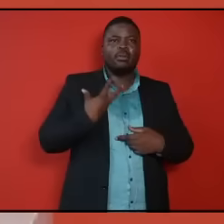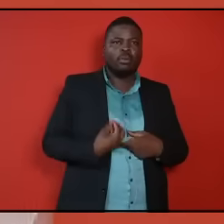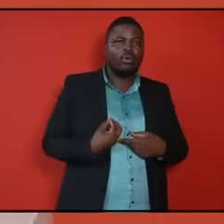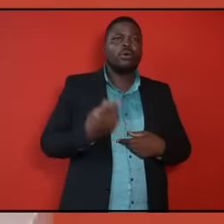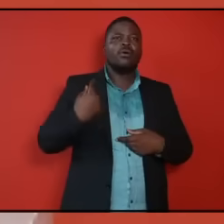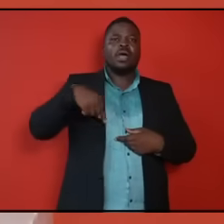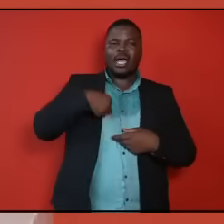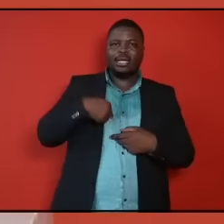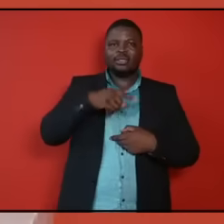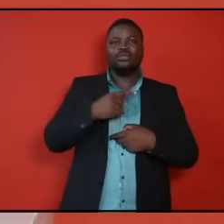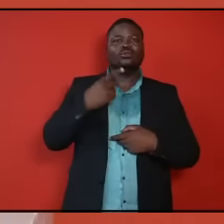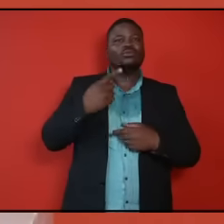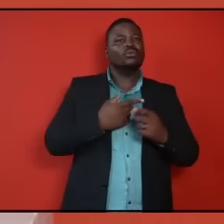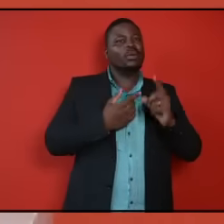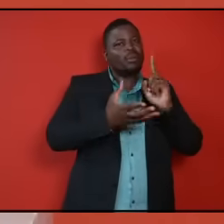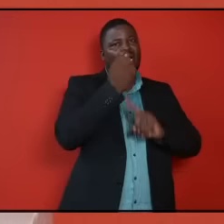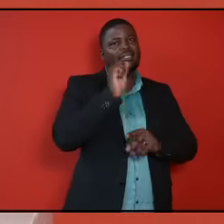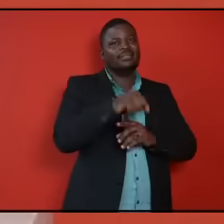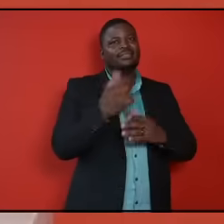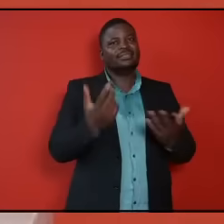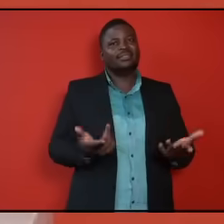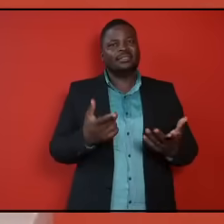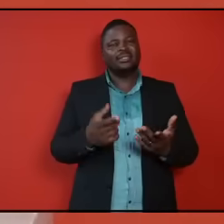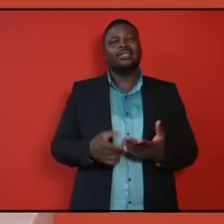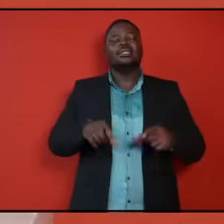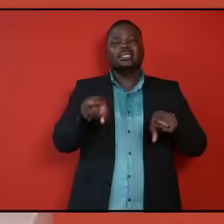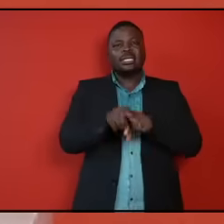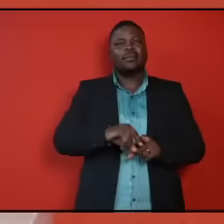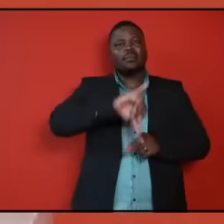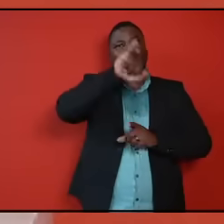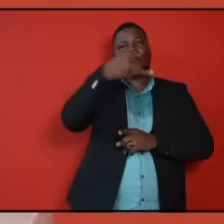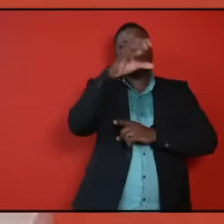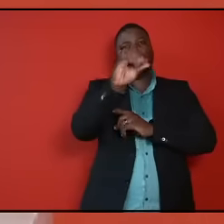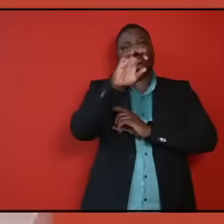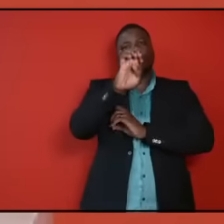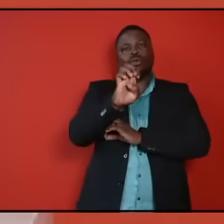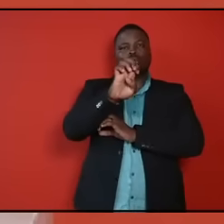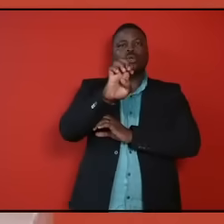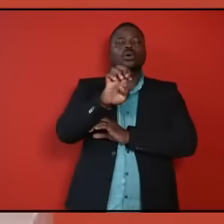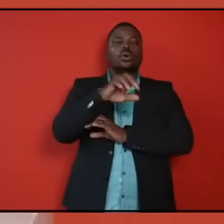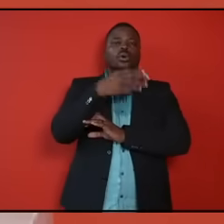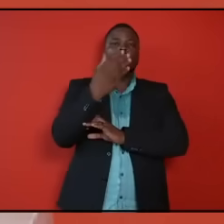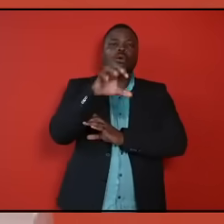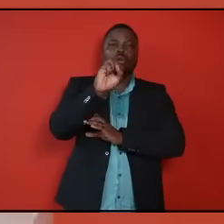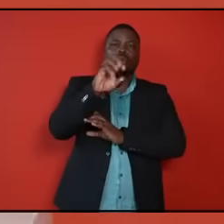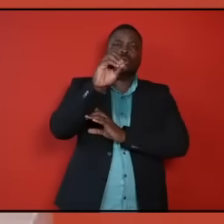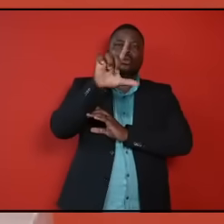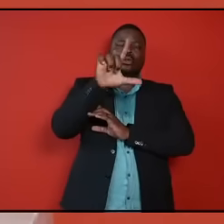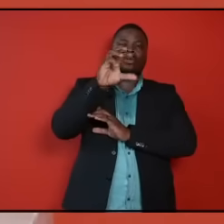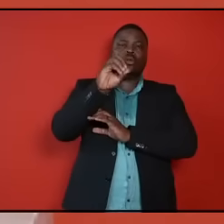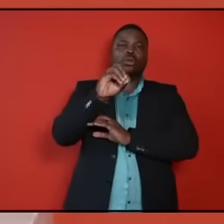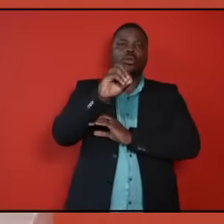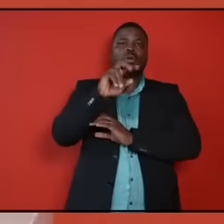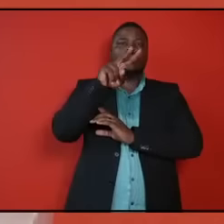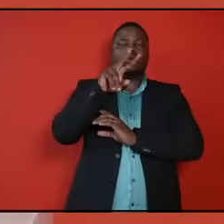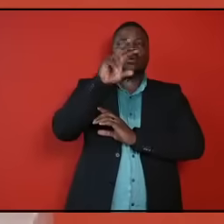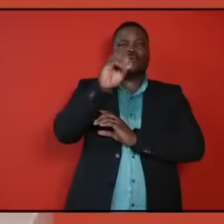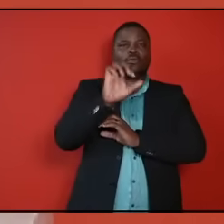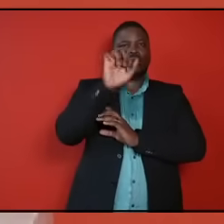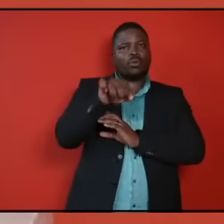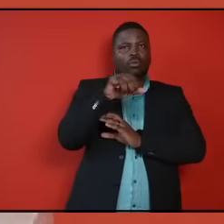Joe Slovo didn't have to be black to fight for the liberation of black people. Ronnie Casares didn't have to be black for him to